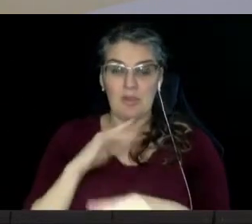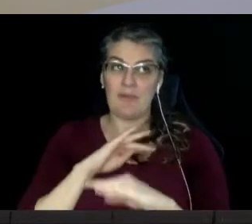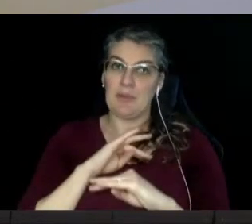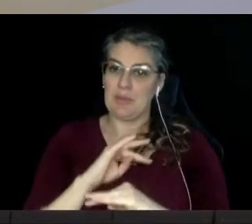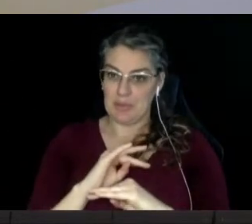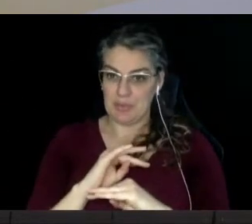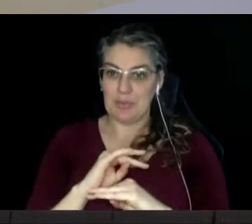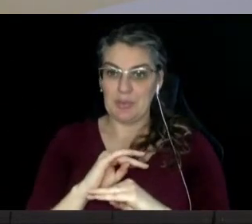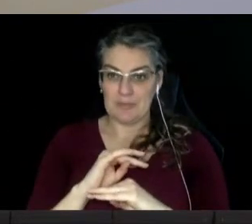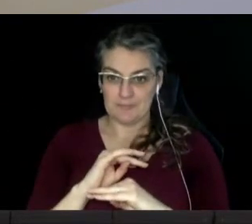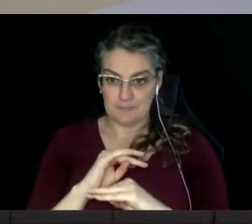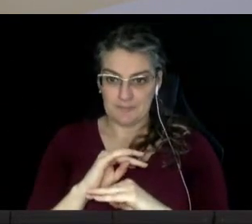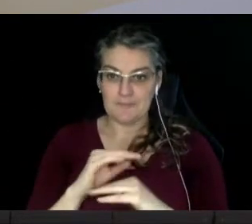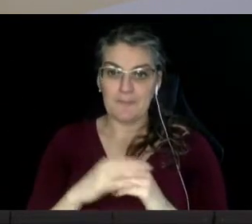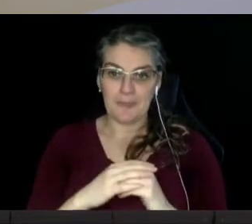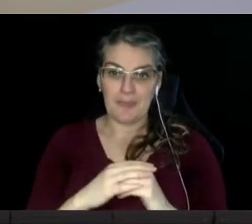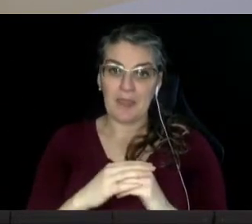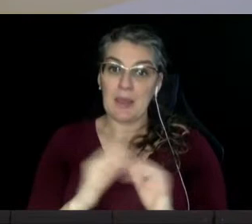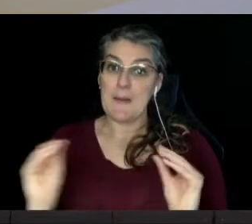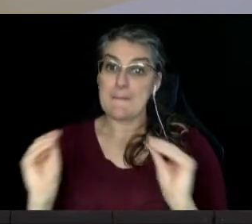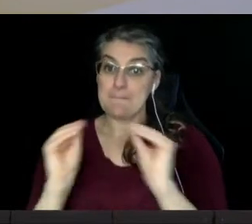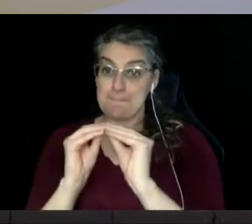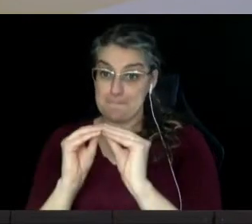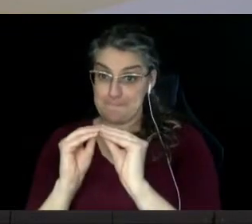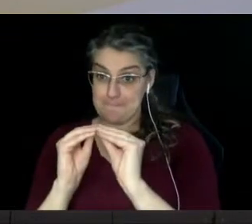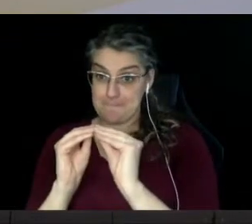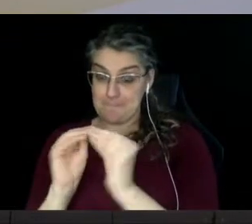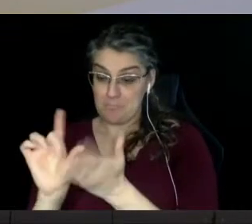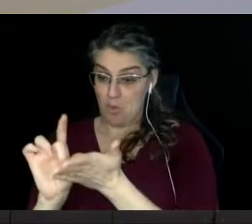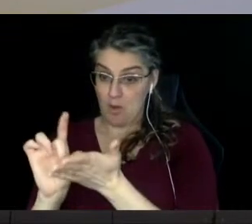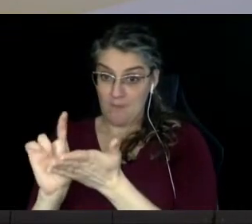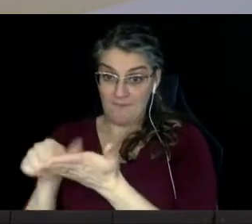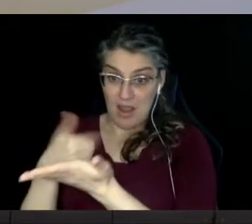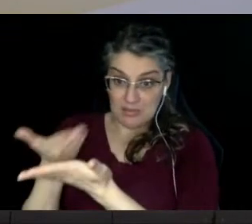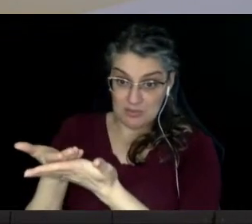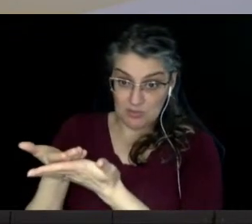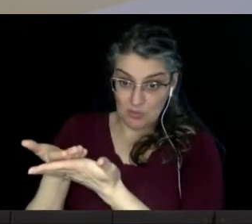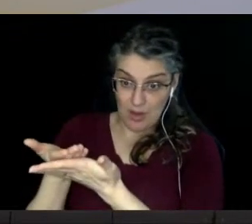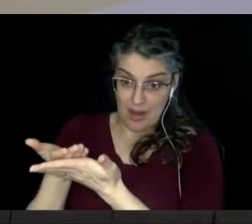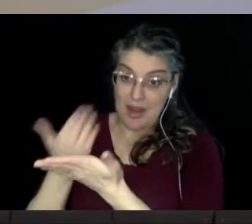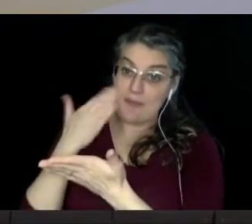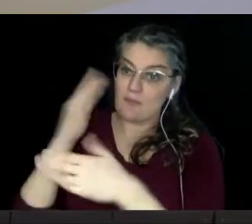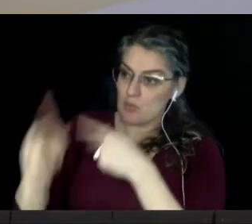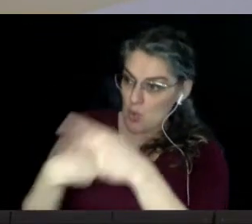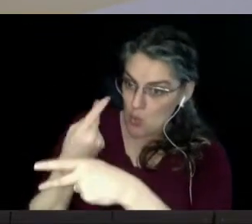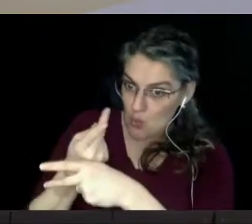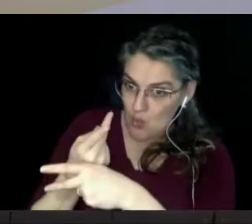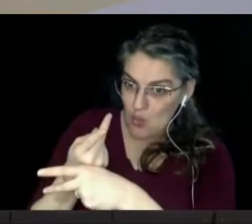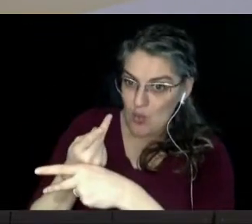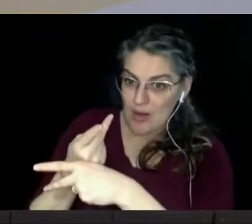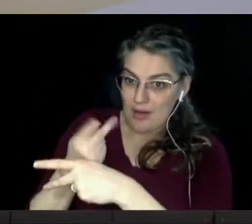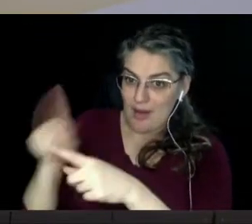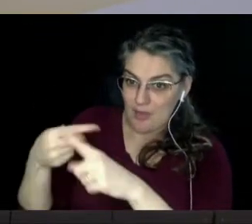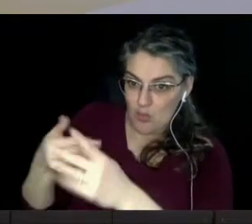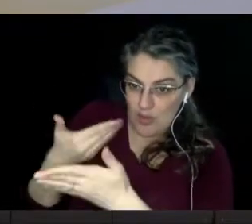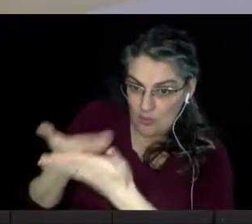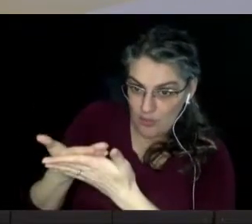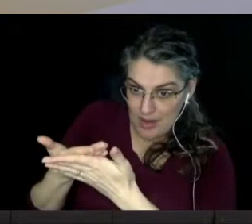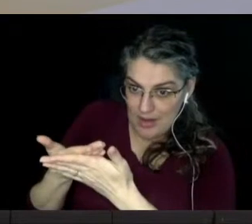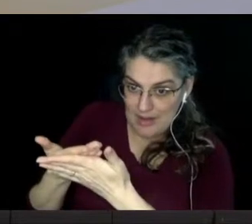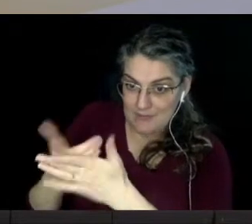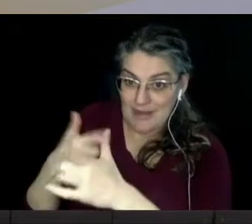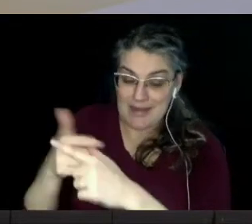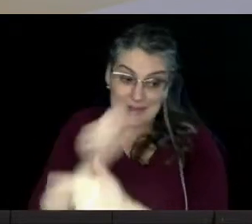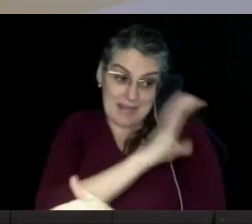arrive, there'll be, and we have a good sense of what vaccine is arriving in the province per week. Those vaccine clinics then are